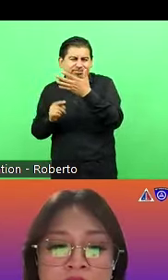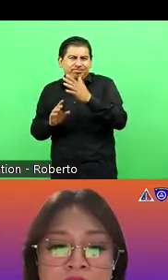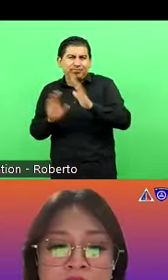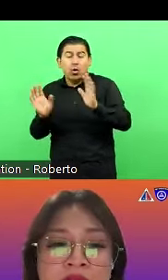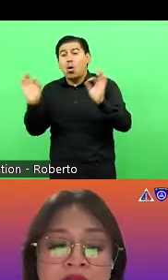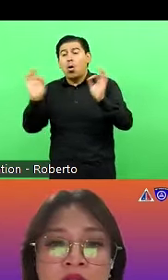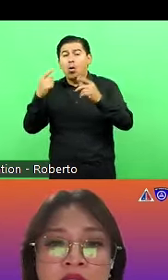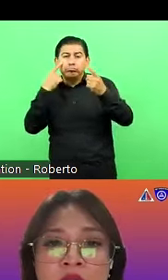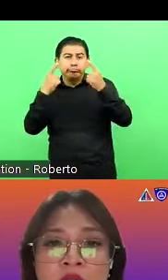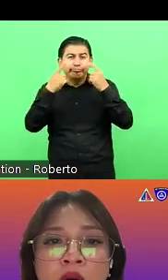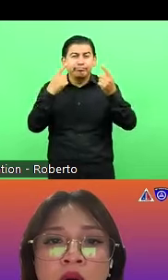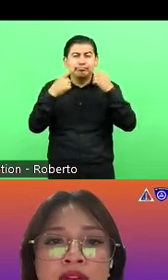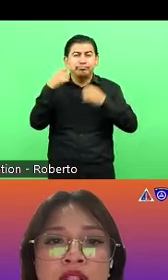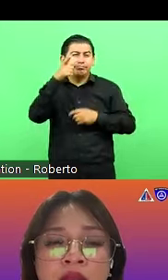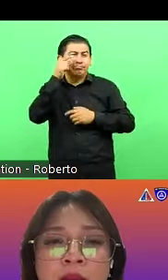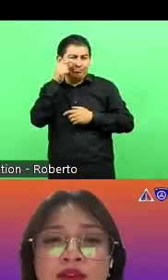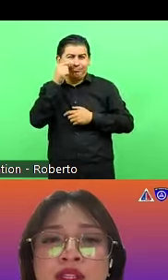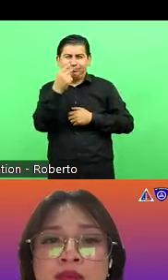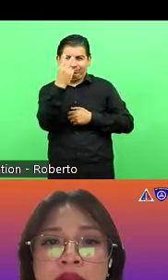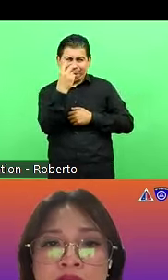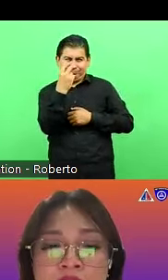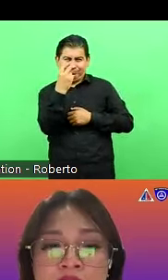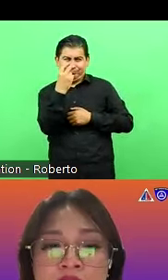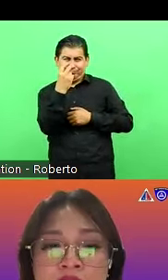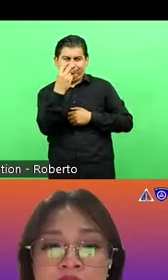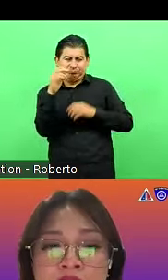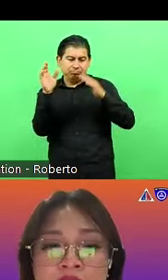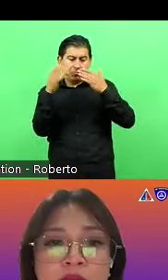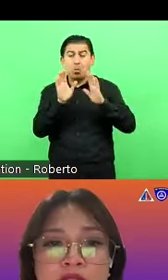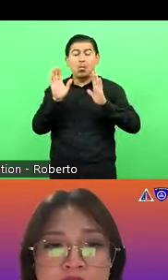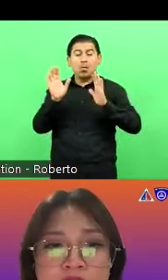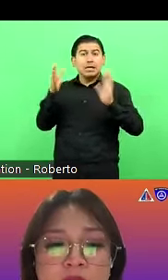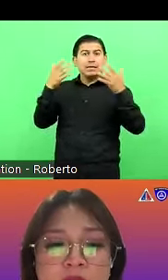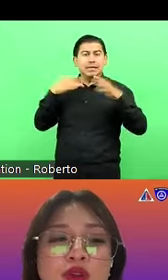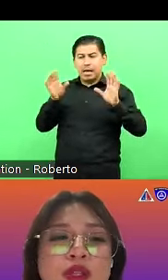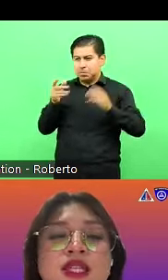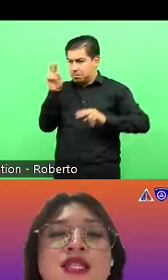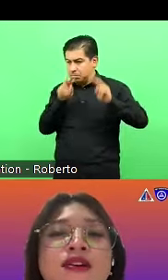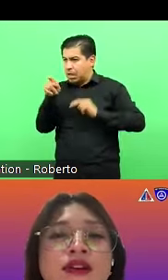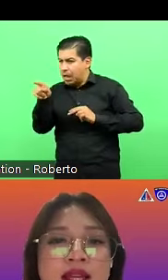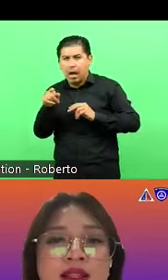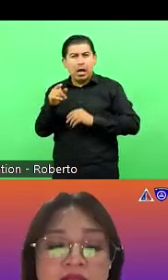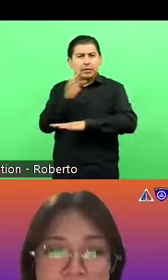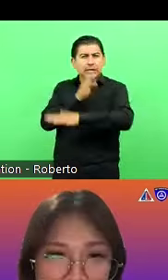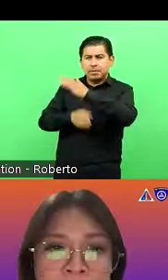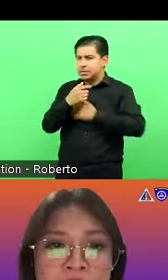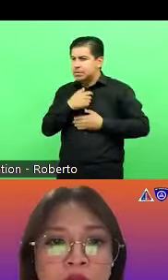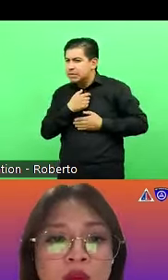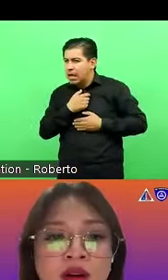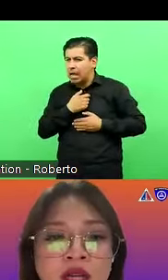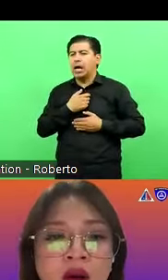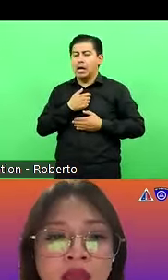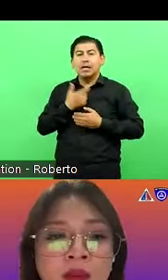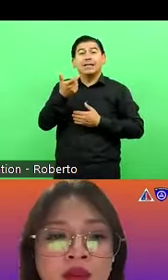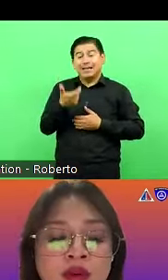determine the breakdown of the type of disabilities of our PWDs, because with disaggregated data,